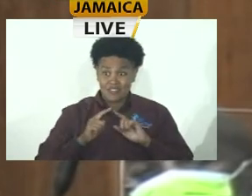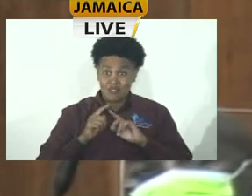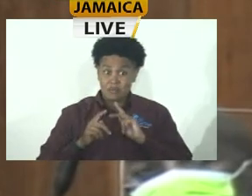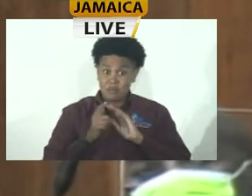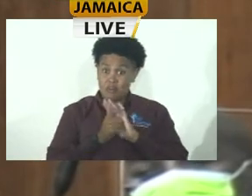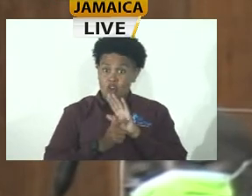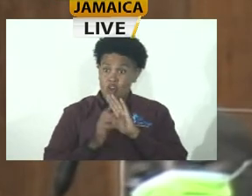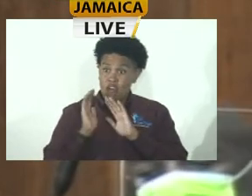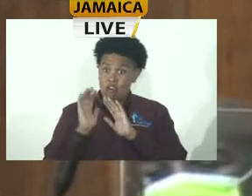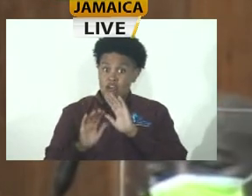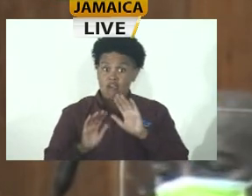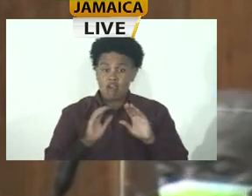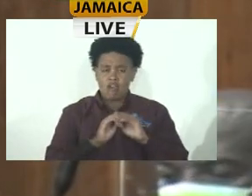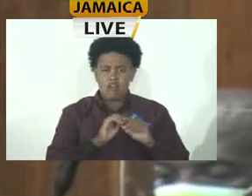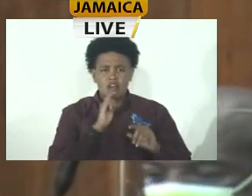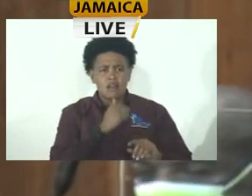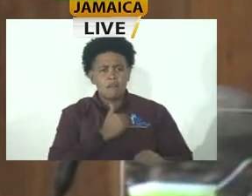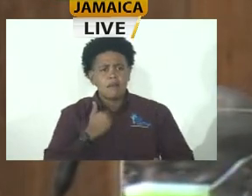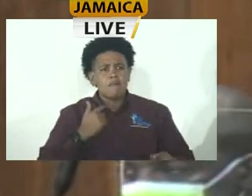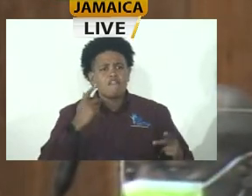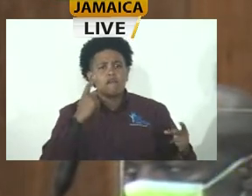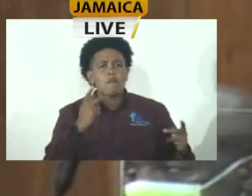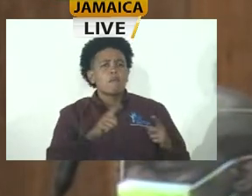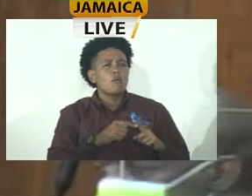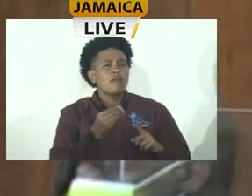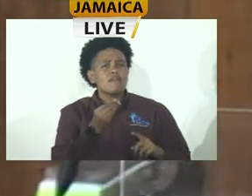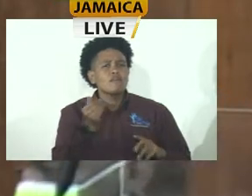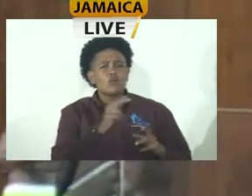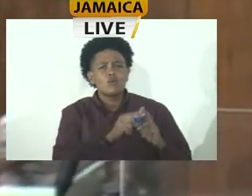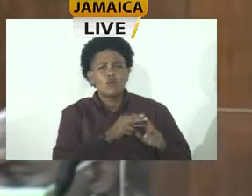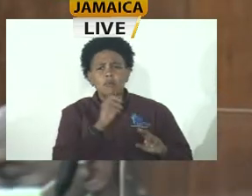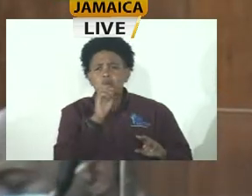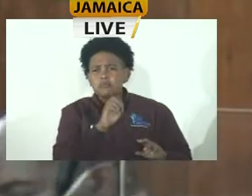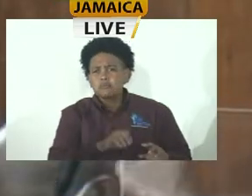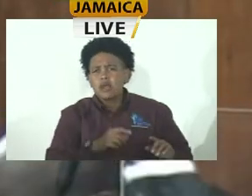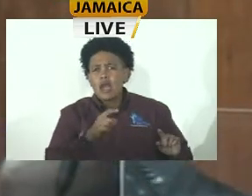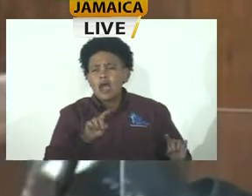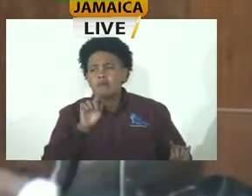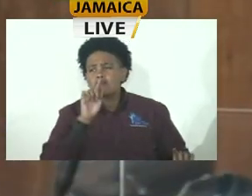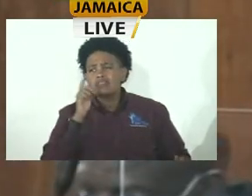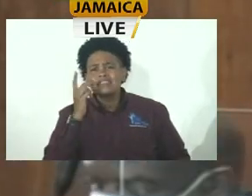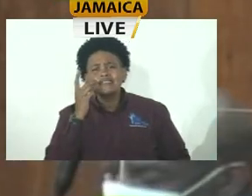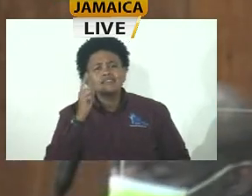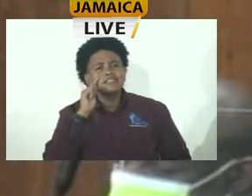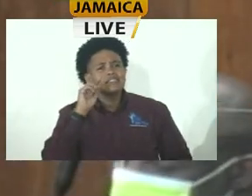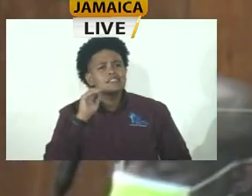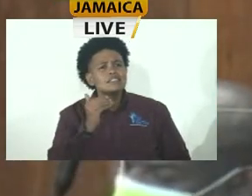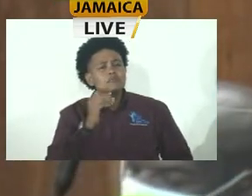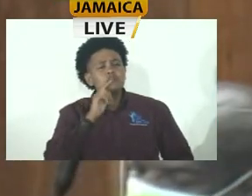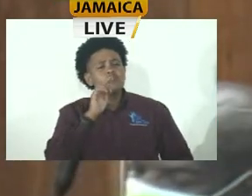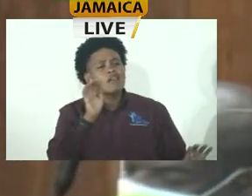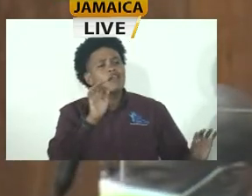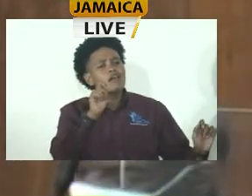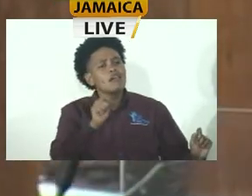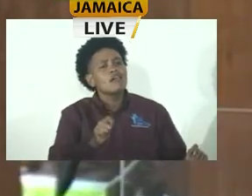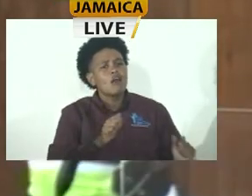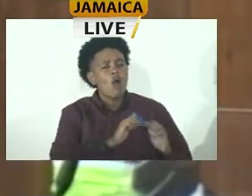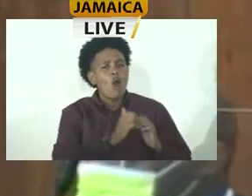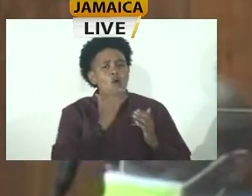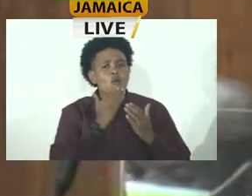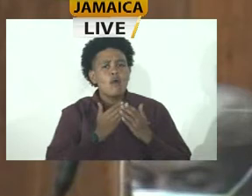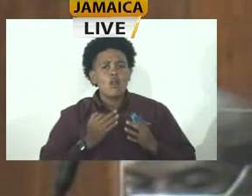and the members of the public when a few cases are highlighted that seem to undermine how well the